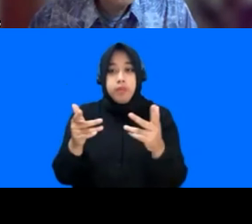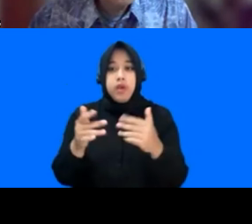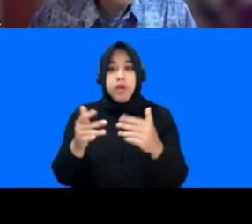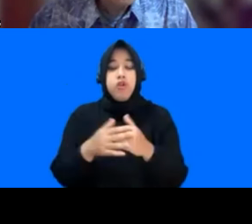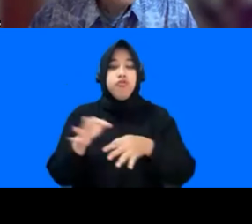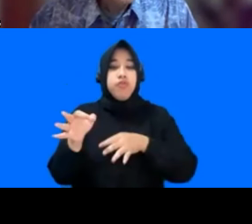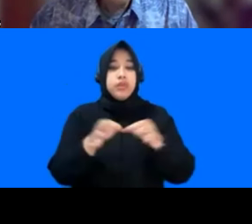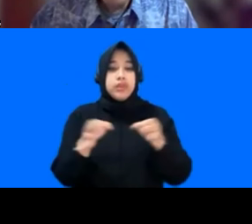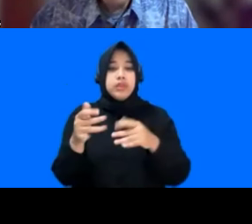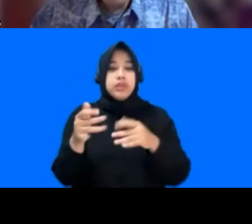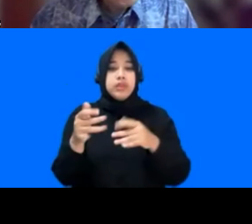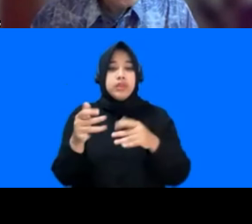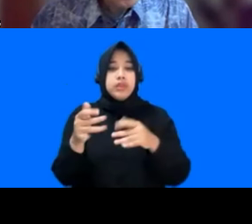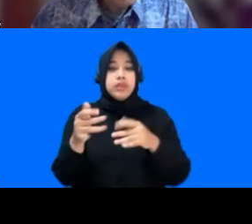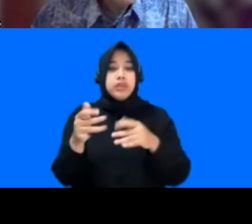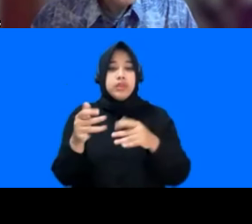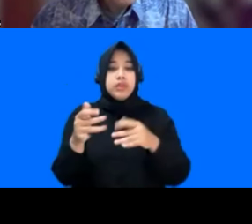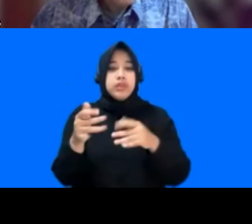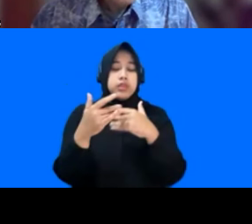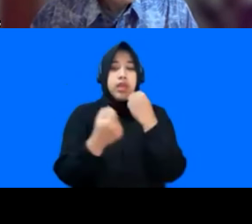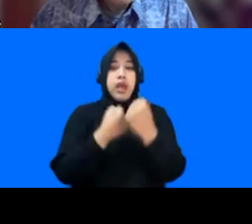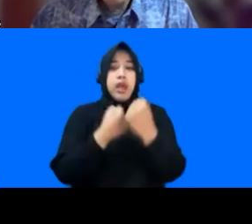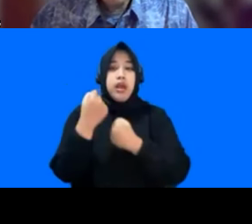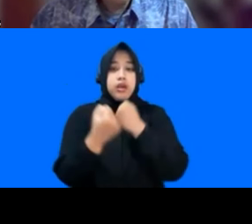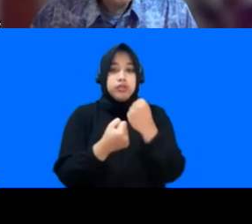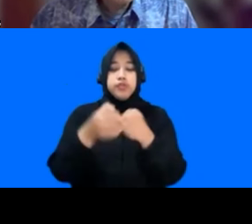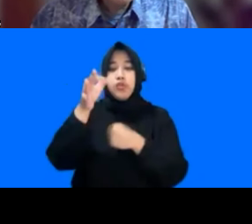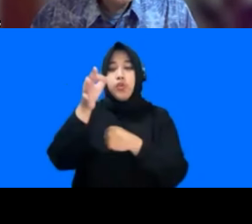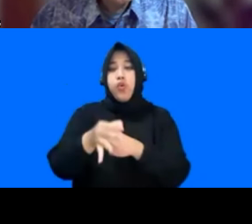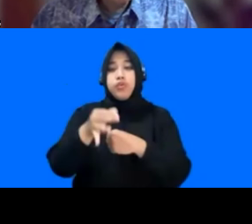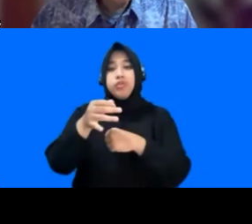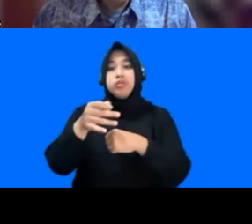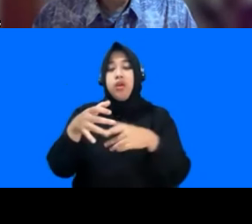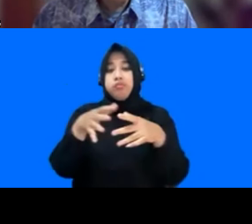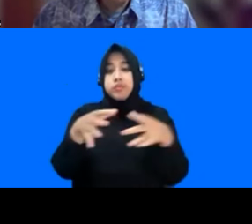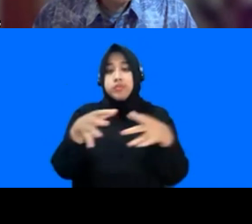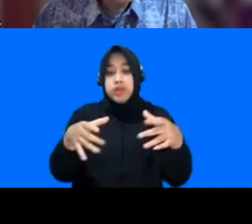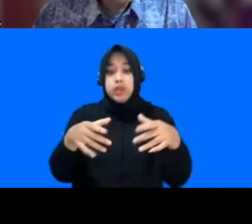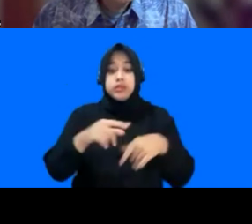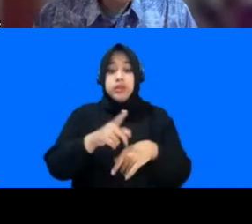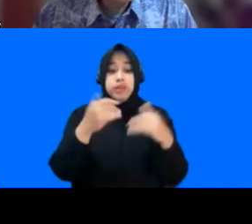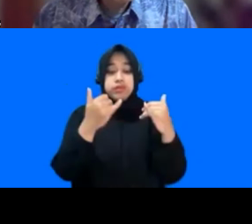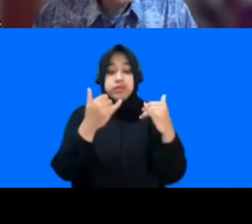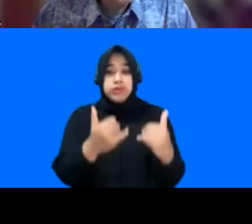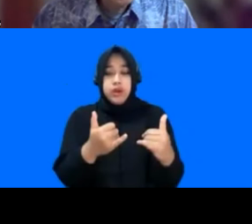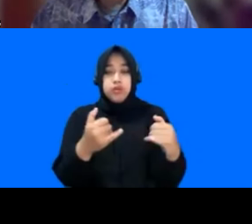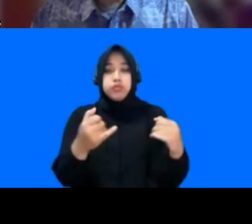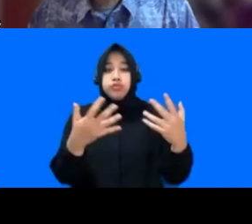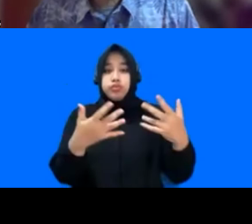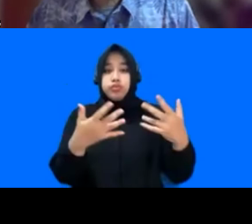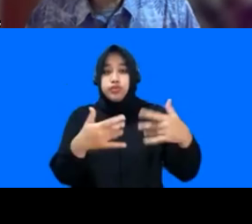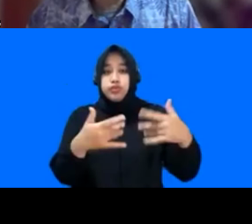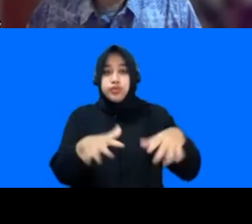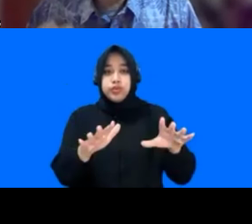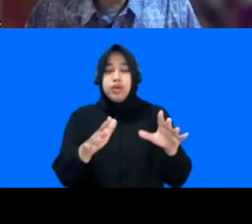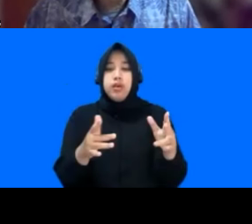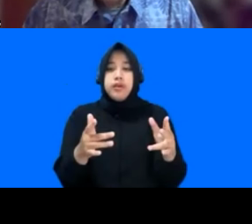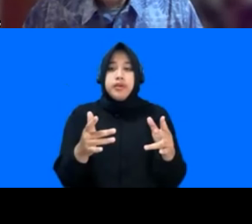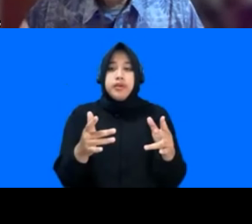cities. So up until now, there had been negligible public spending on proper sidewalks and bike lanes.